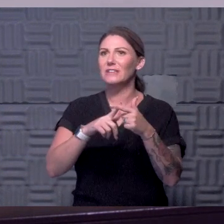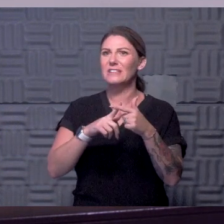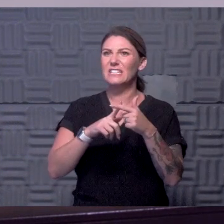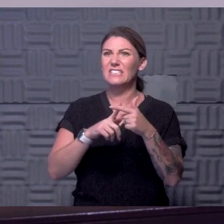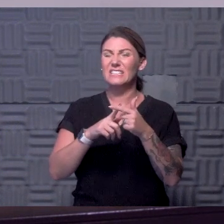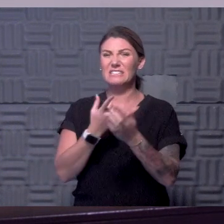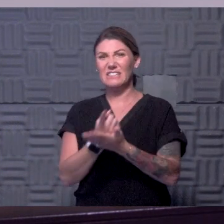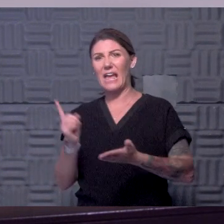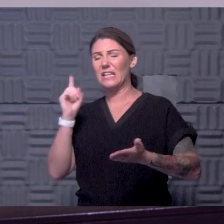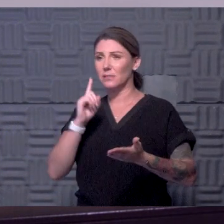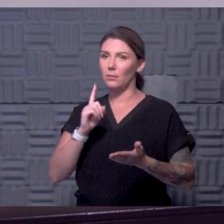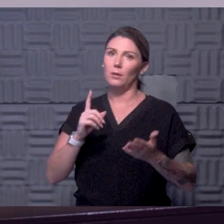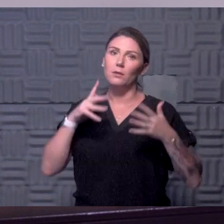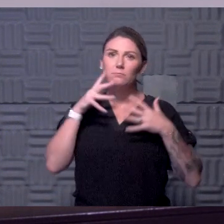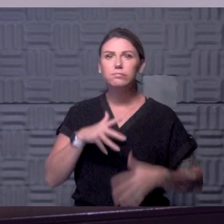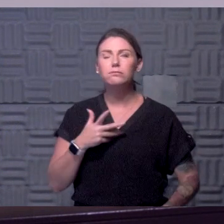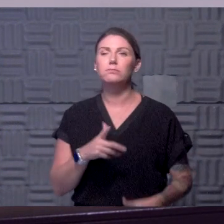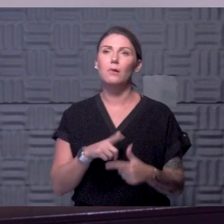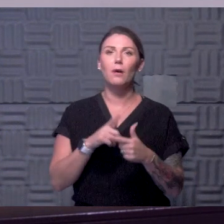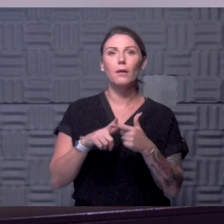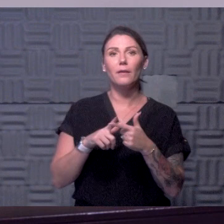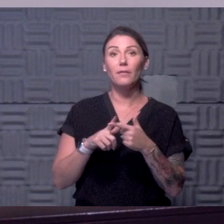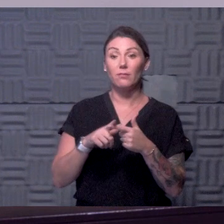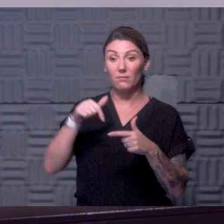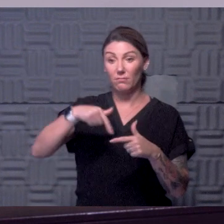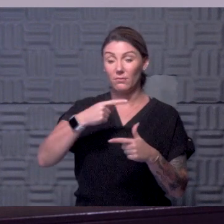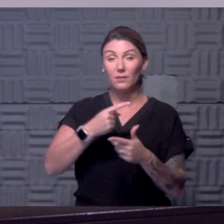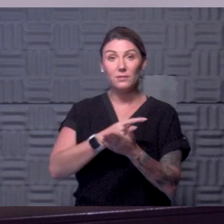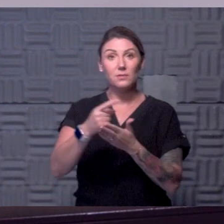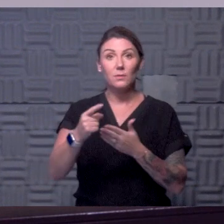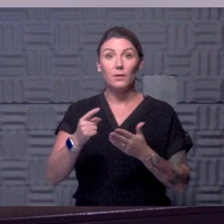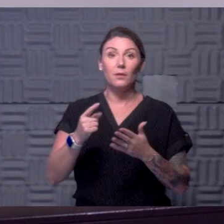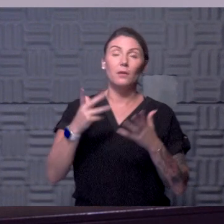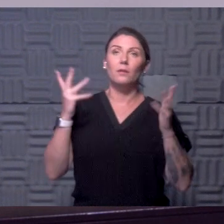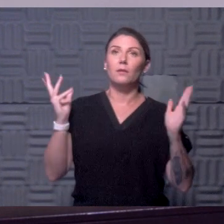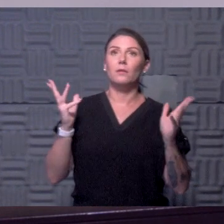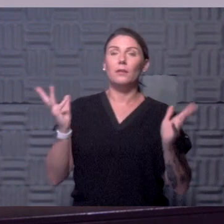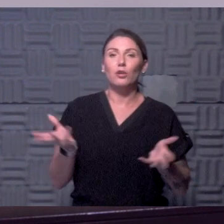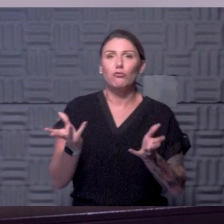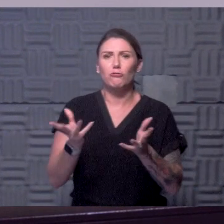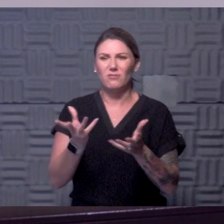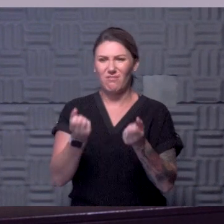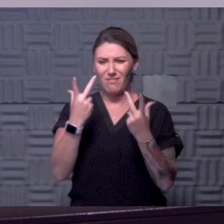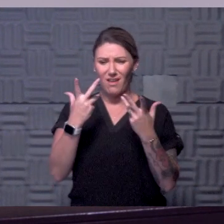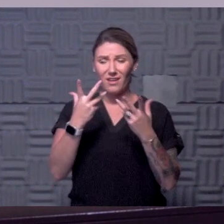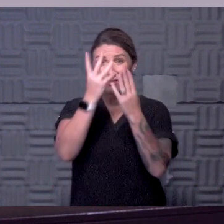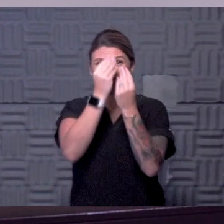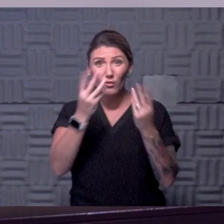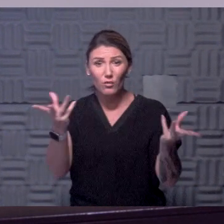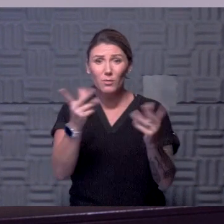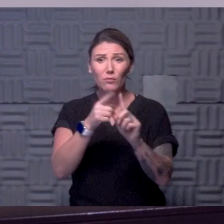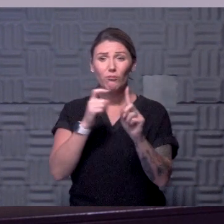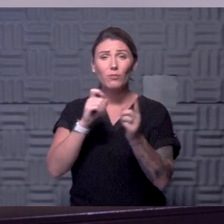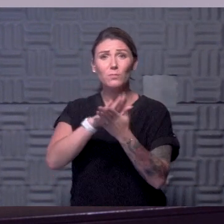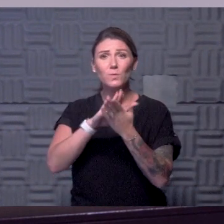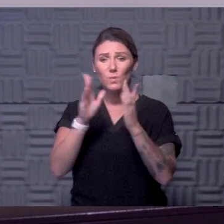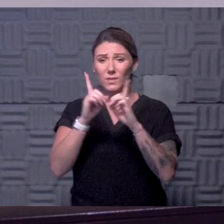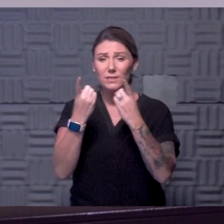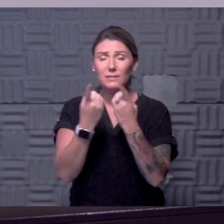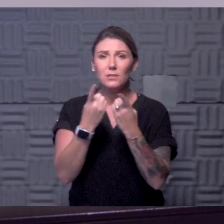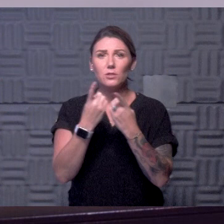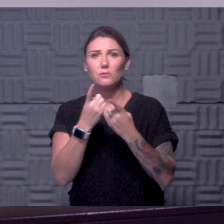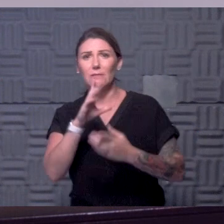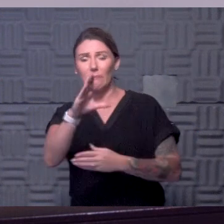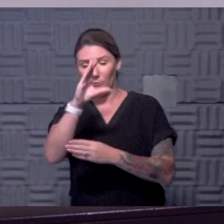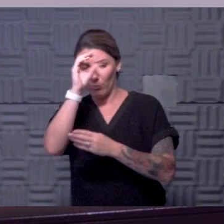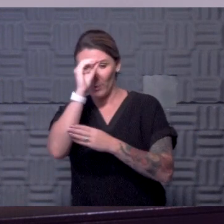And literally in the last 24 to 48 hours, there's been a lot of information coming in from the school districts as they weigh in on what they're going